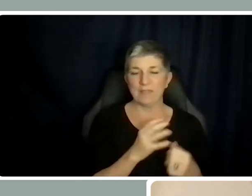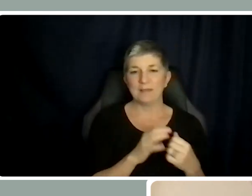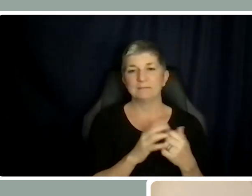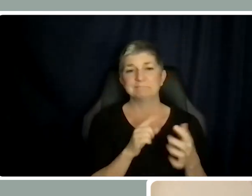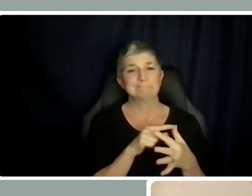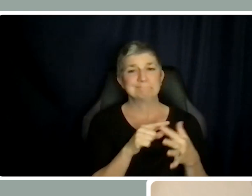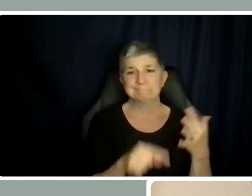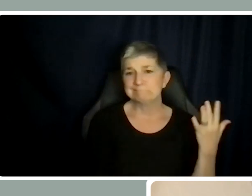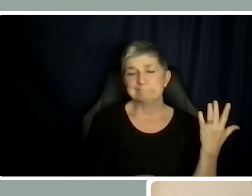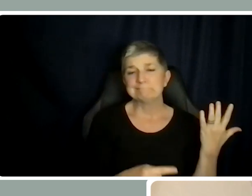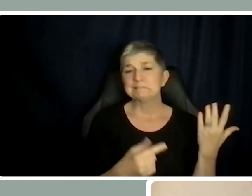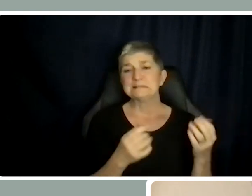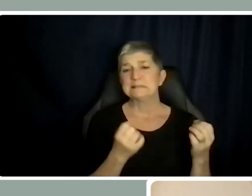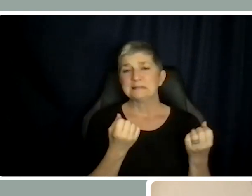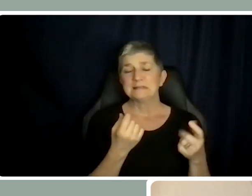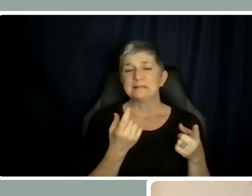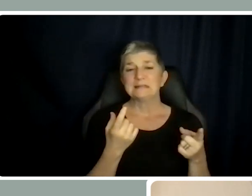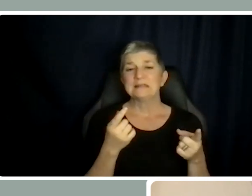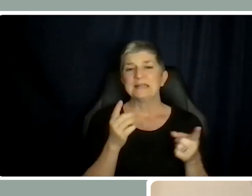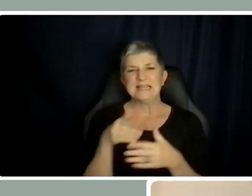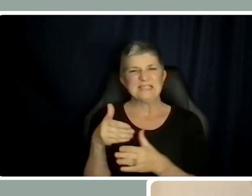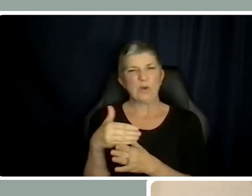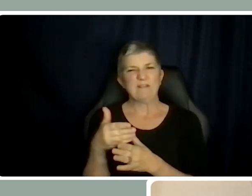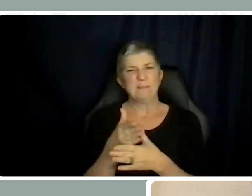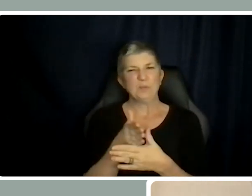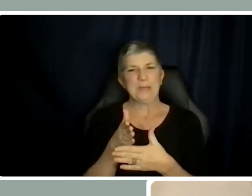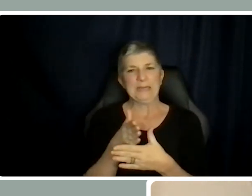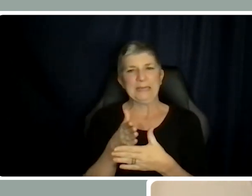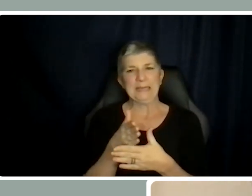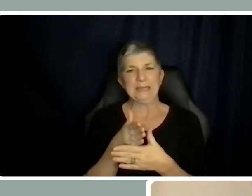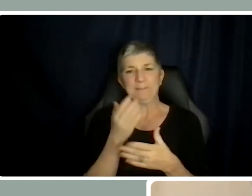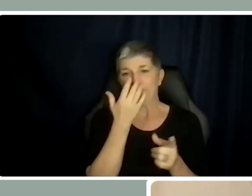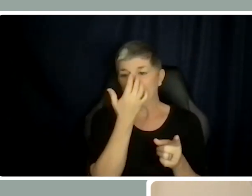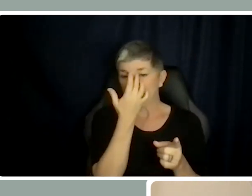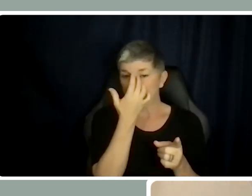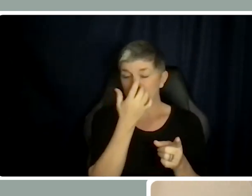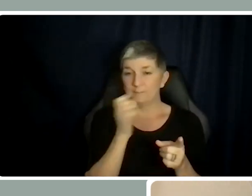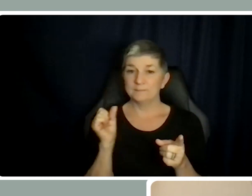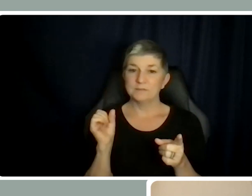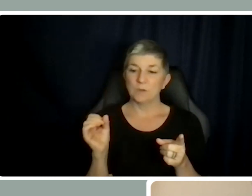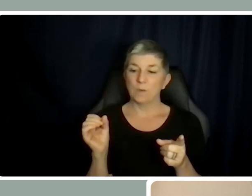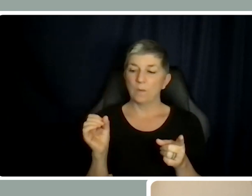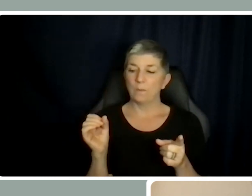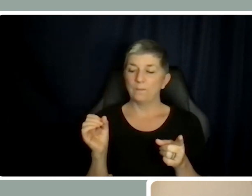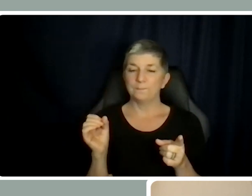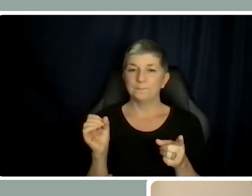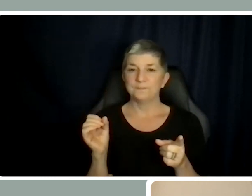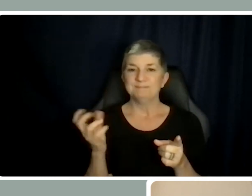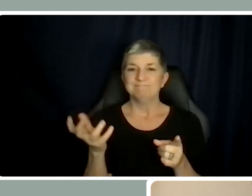adriamycin or carboplatin or paclitaxel. It's kind of in between. And so